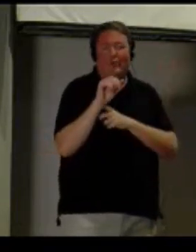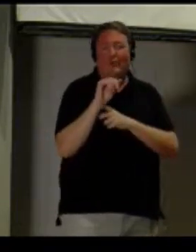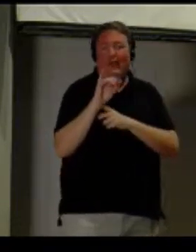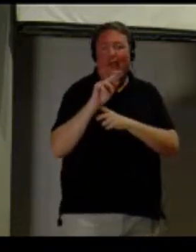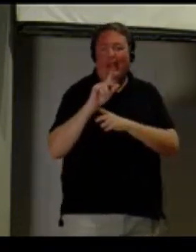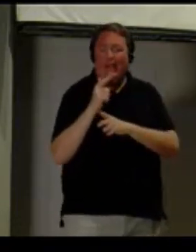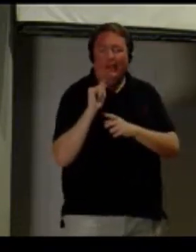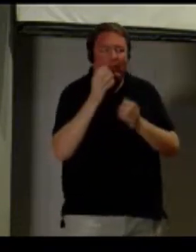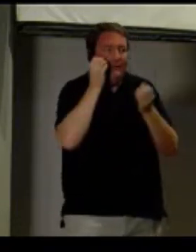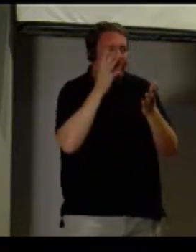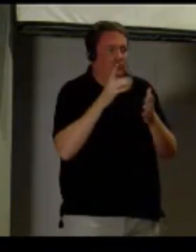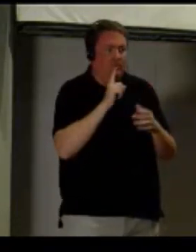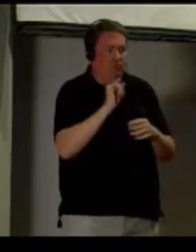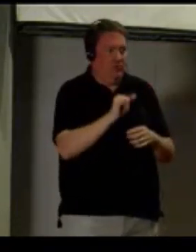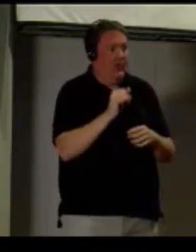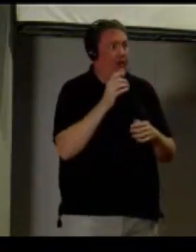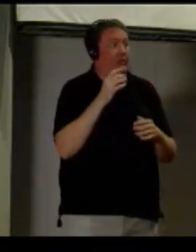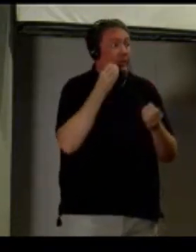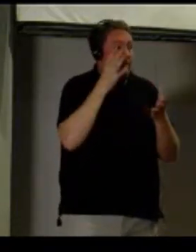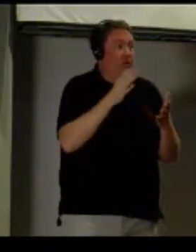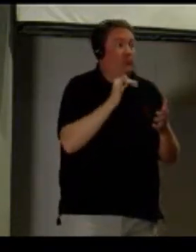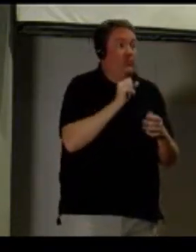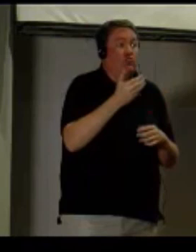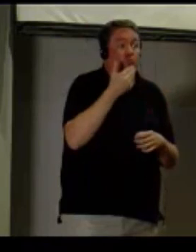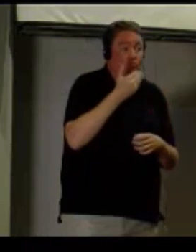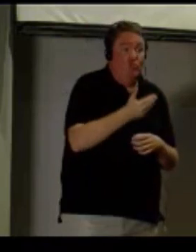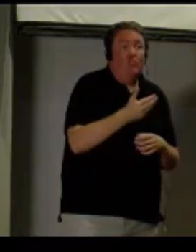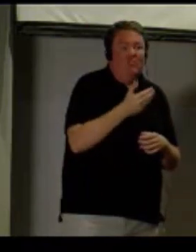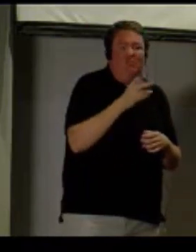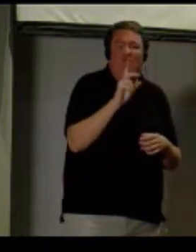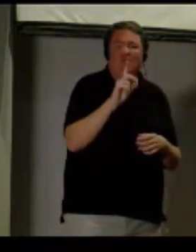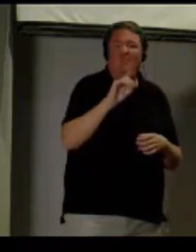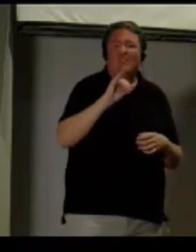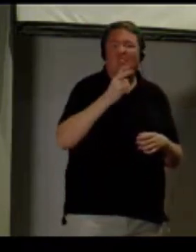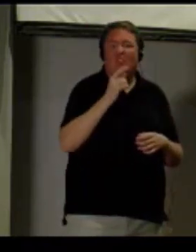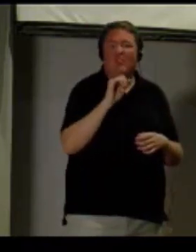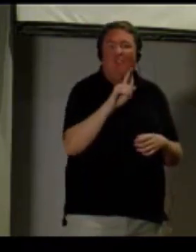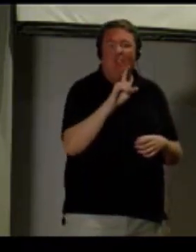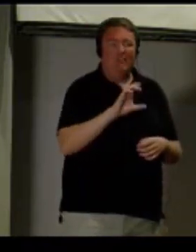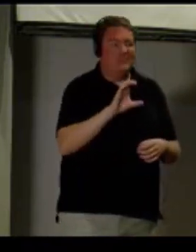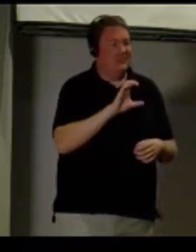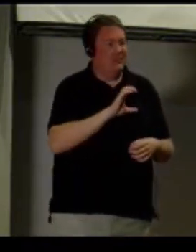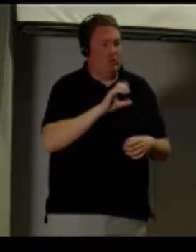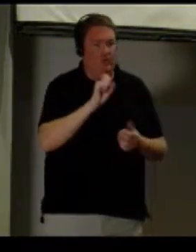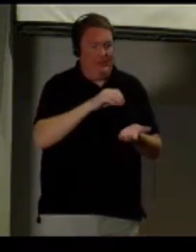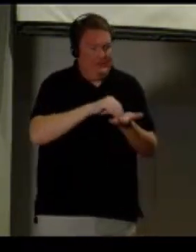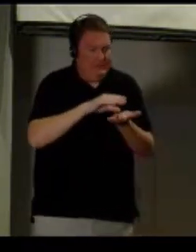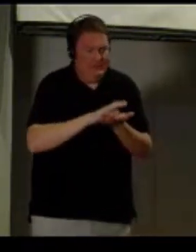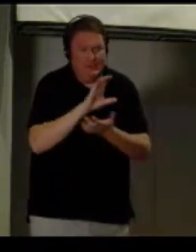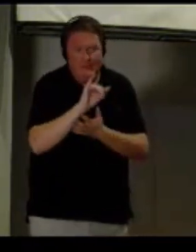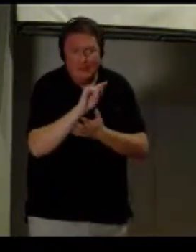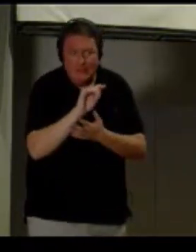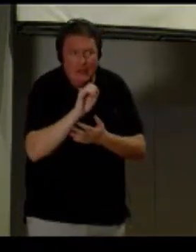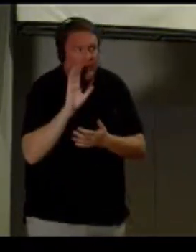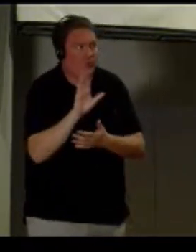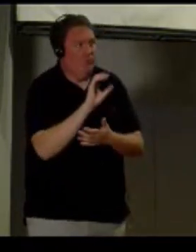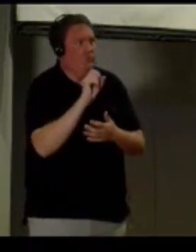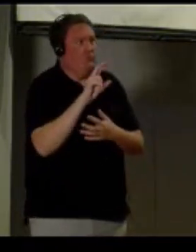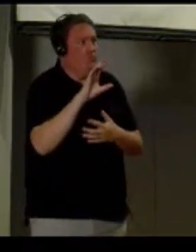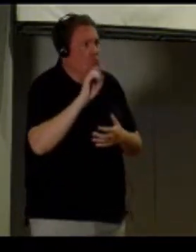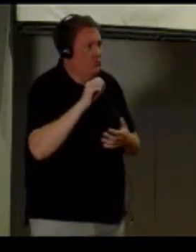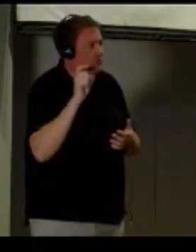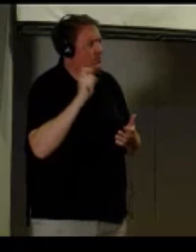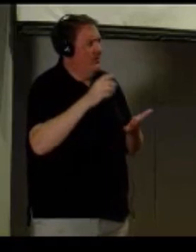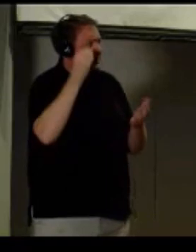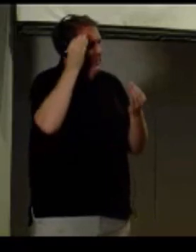digital citizens by citing their sources, by thinking about what is a reliable source. So there's a real